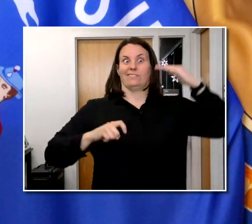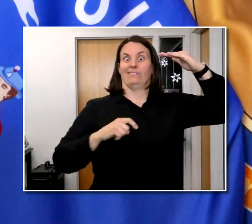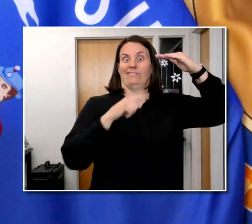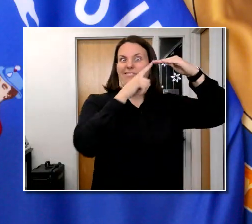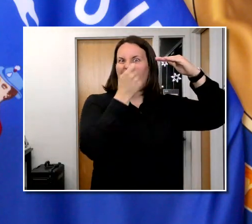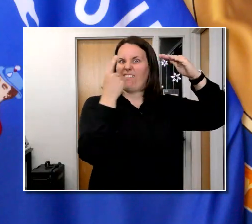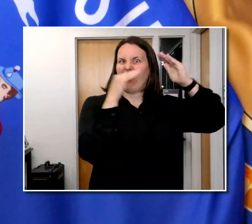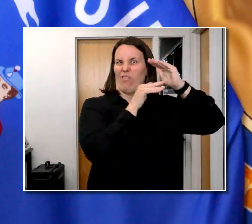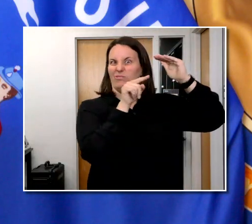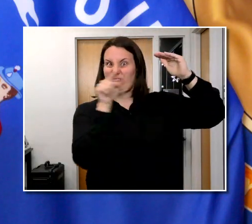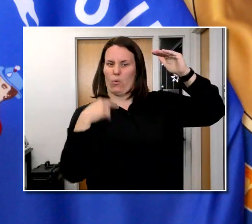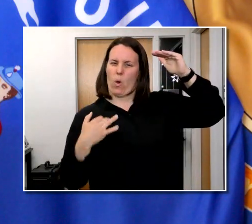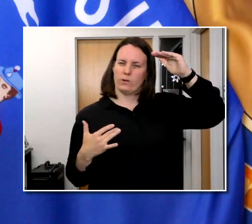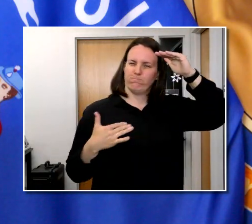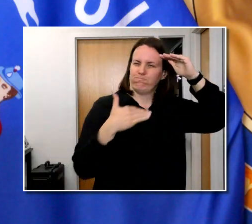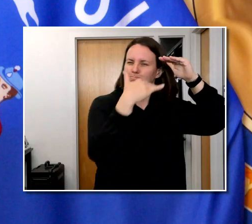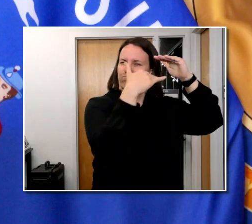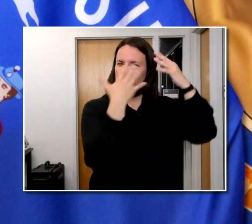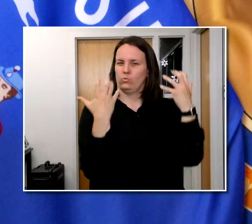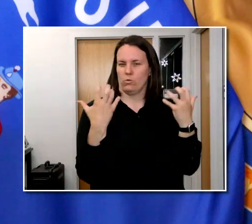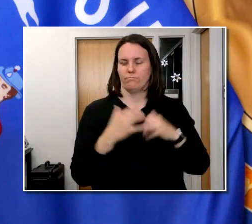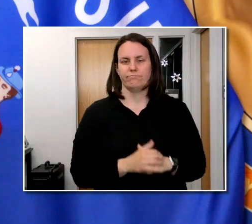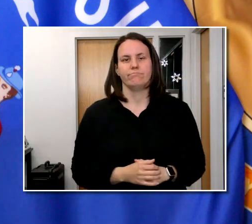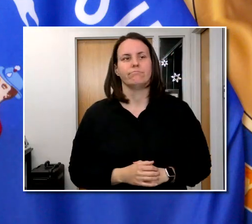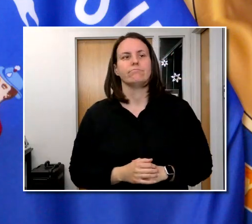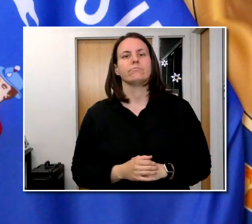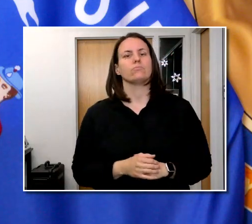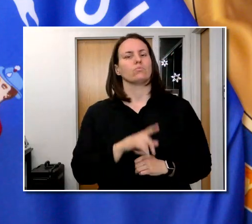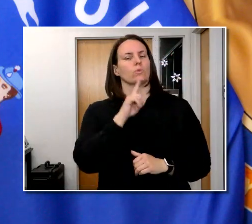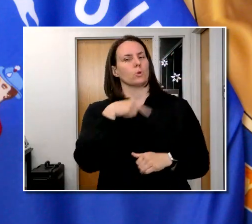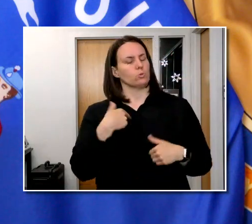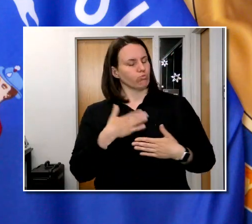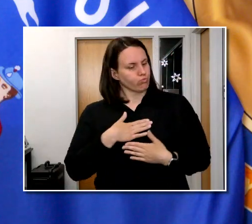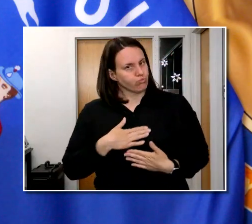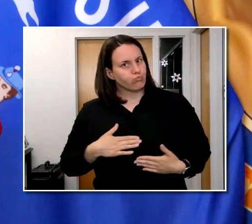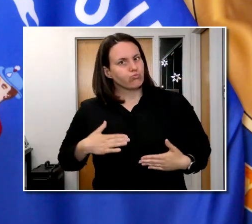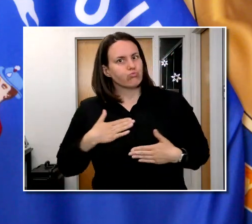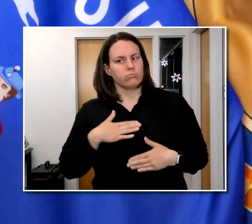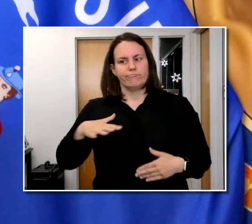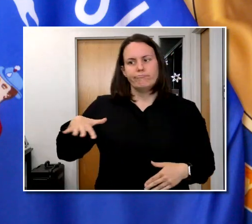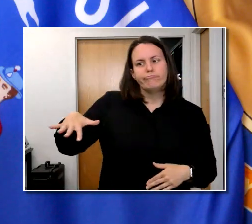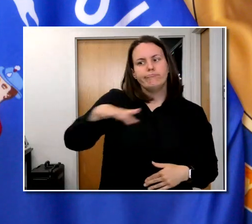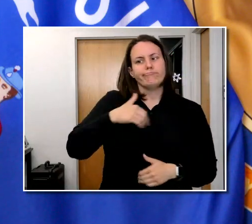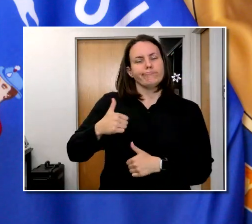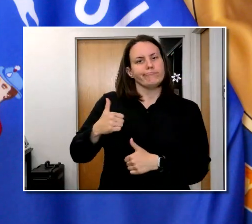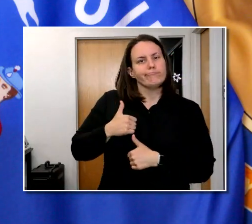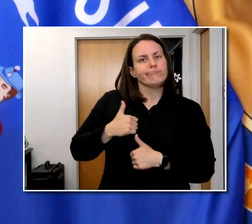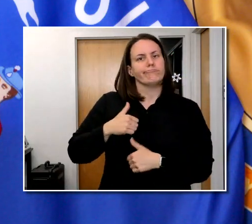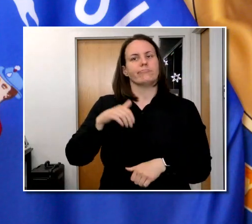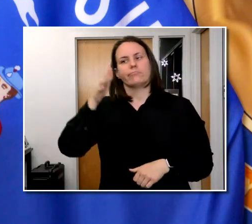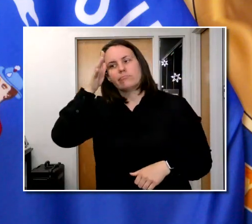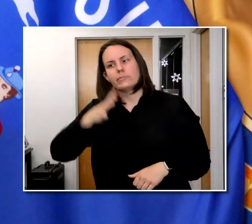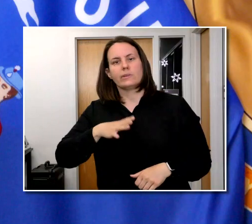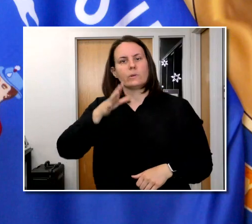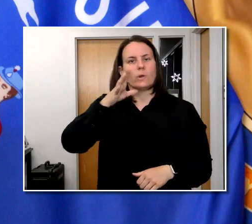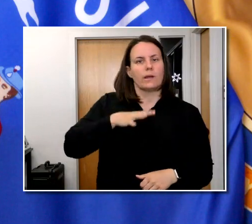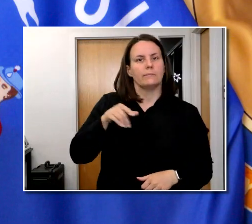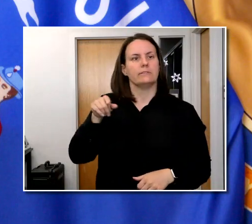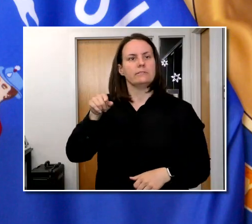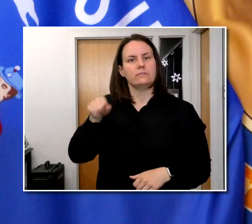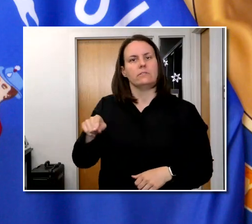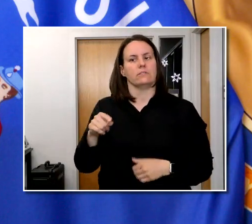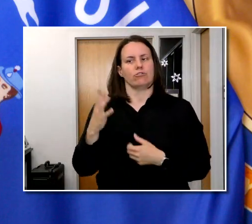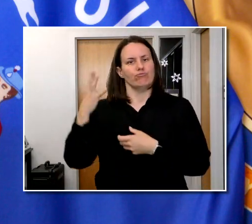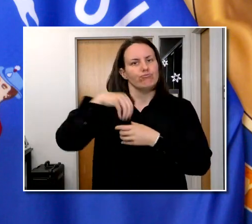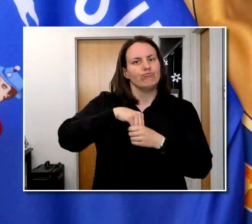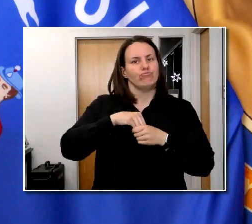how proud I am of all of the citizens, soldiers, and airmen from the National Guard and the men and women of Wisconsin Emergency Management who